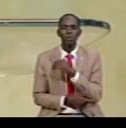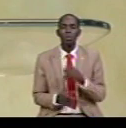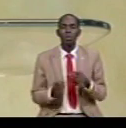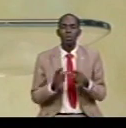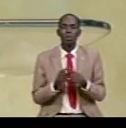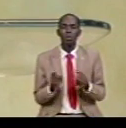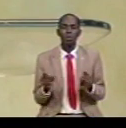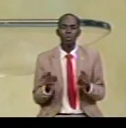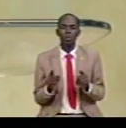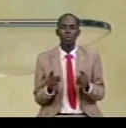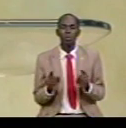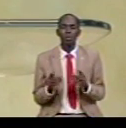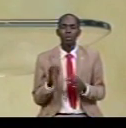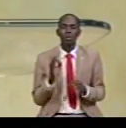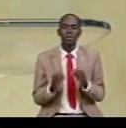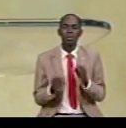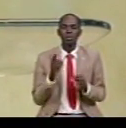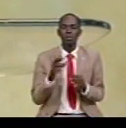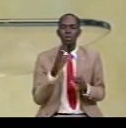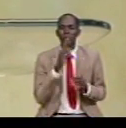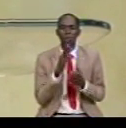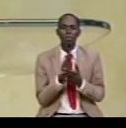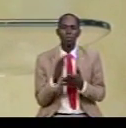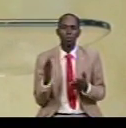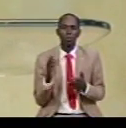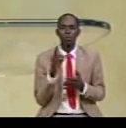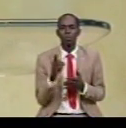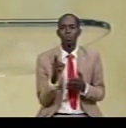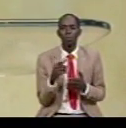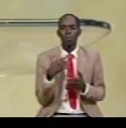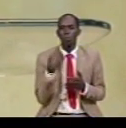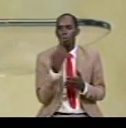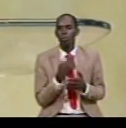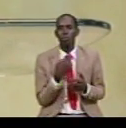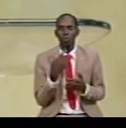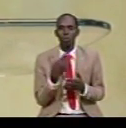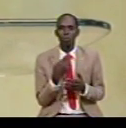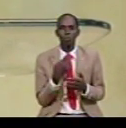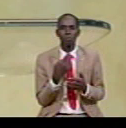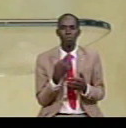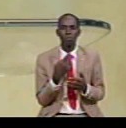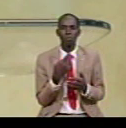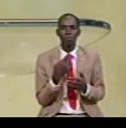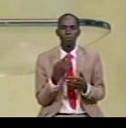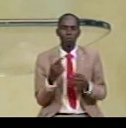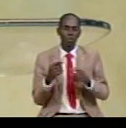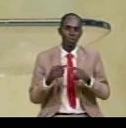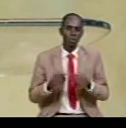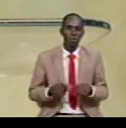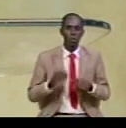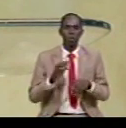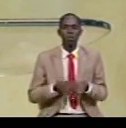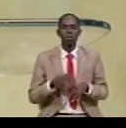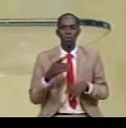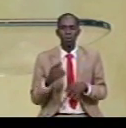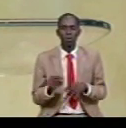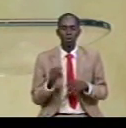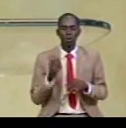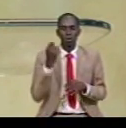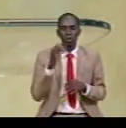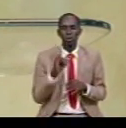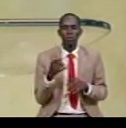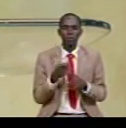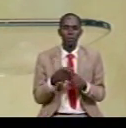if you are somebody who weighs every thought in the light of the scriptures, you will still be able to identify that